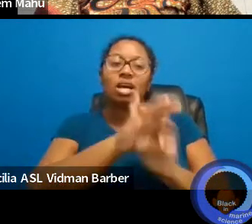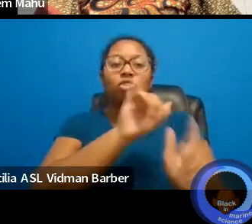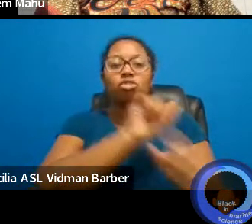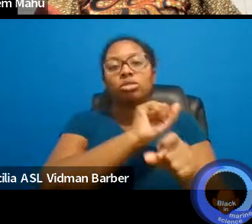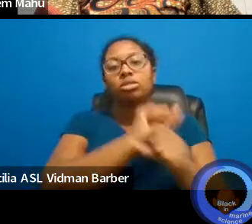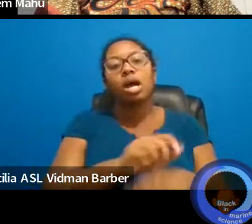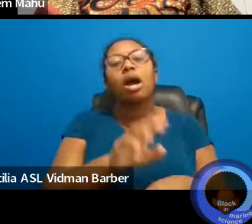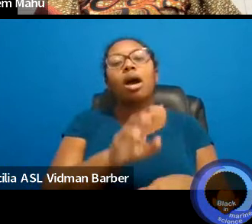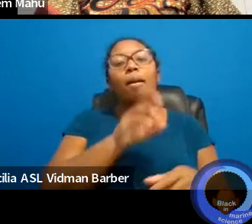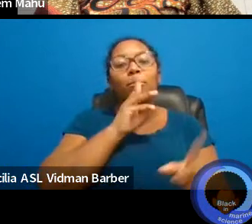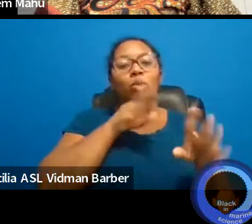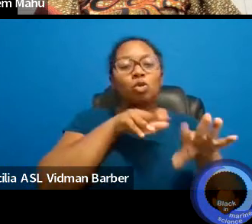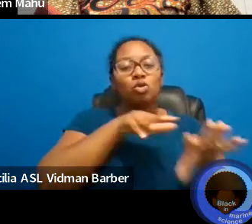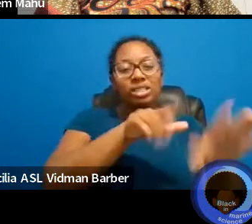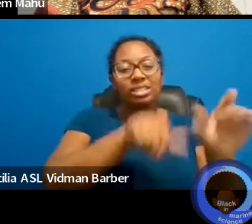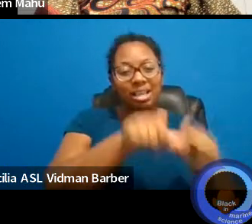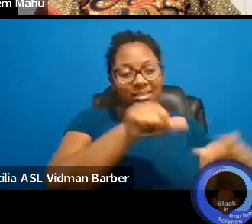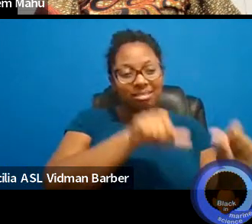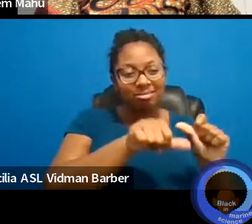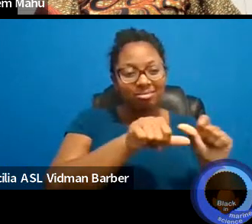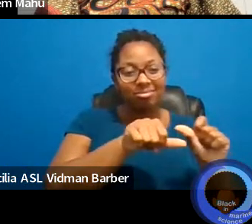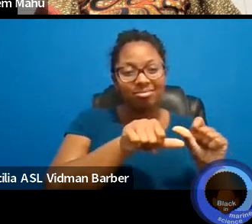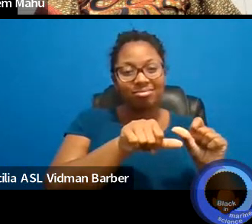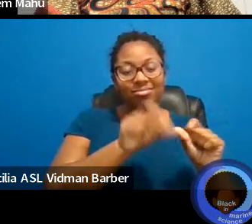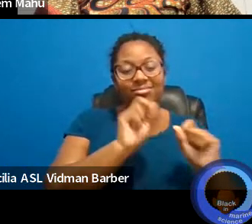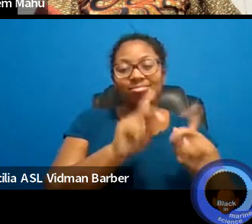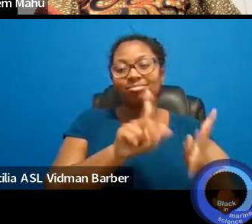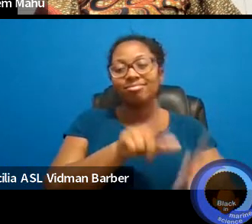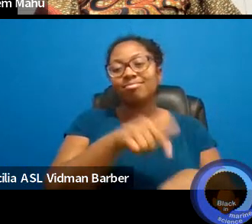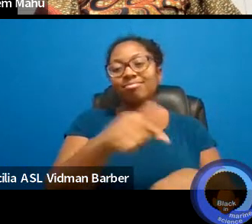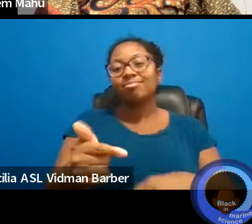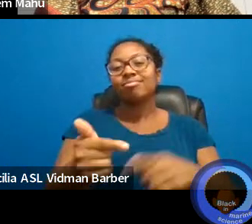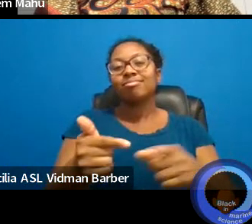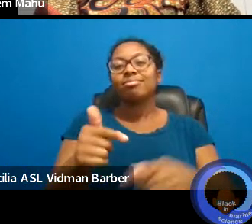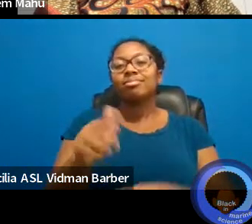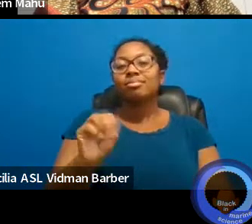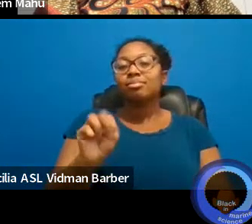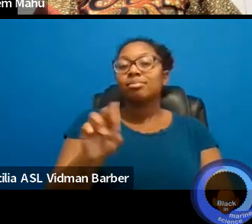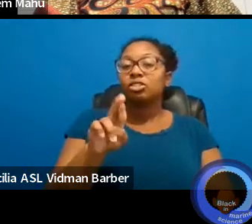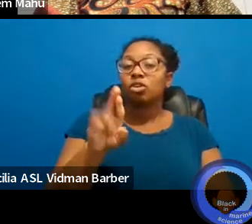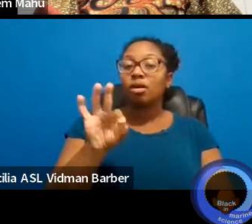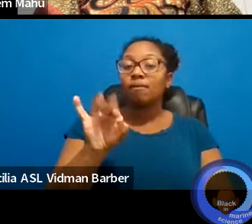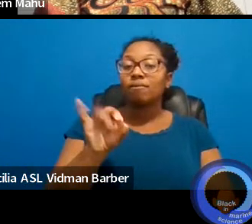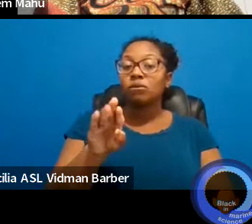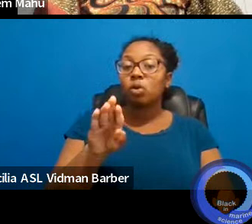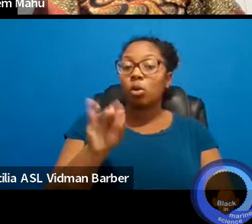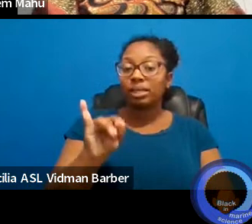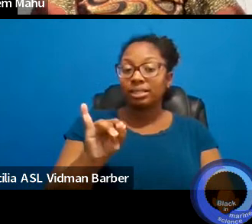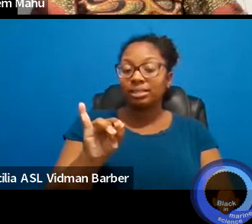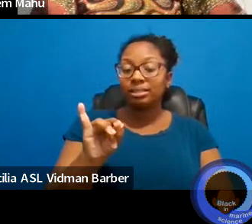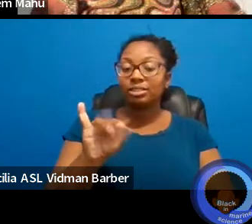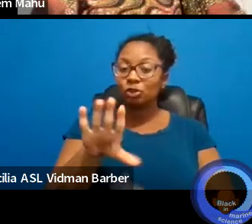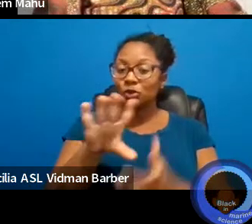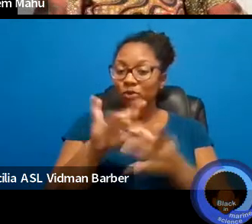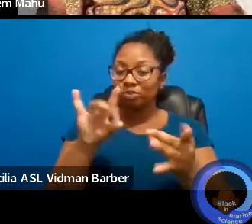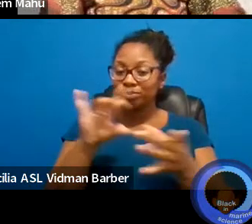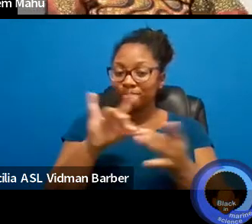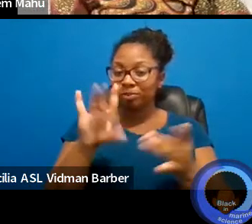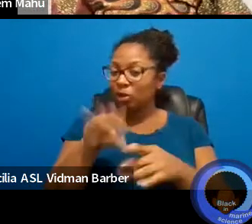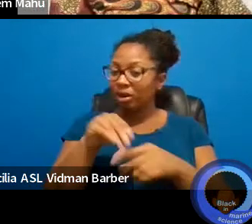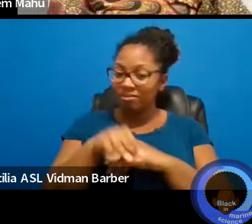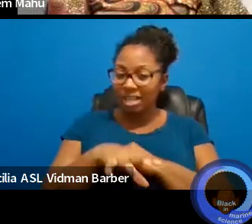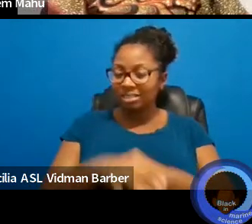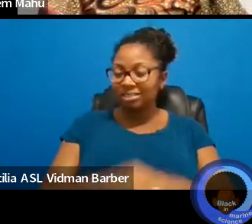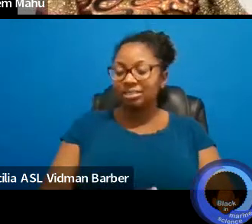right, Mr. Forbi, what advice would you give to the next generation of Blacks in marine science that are living or studying in West